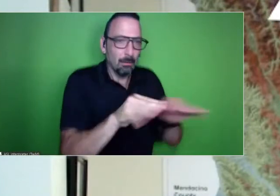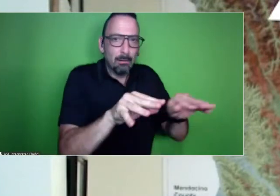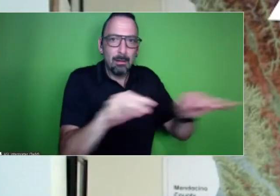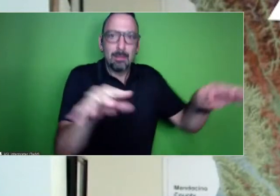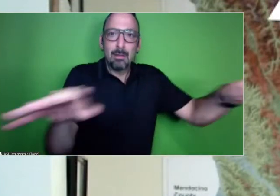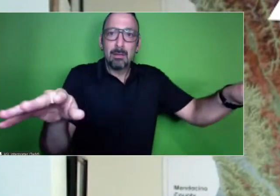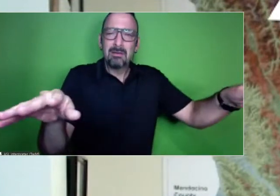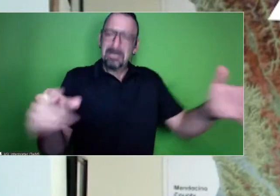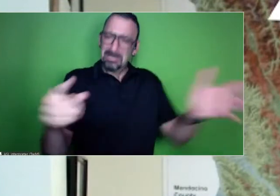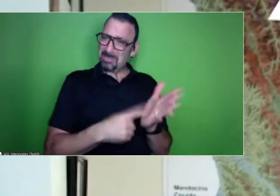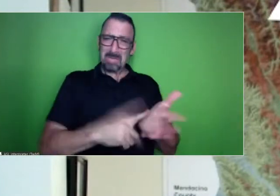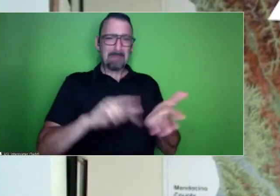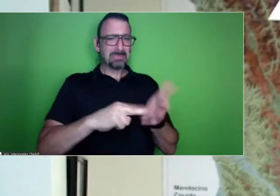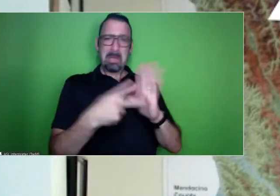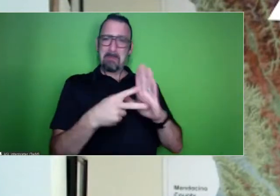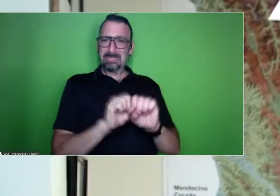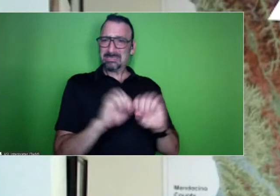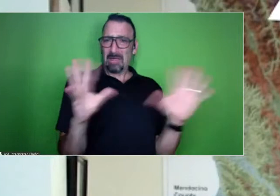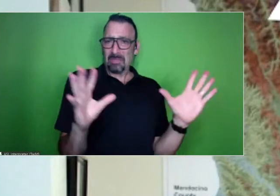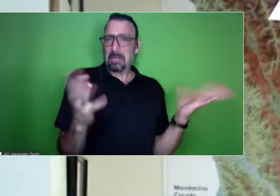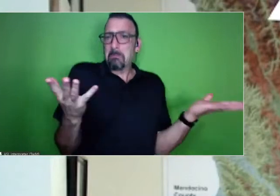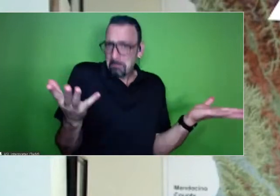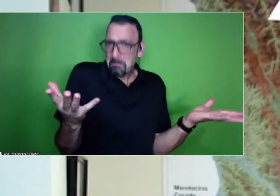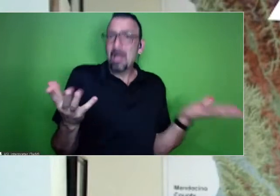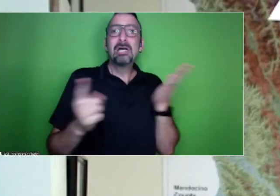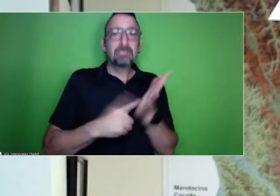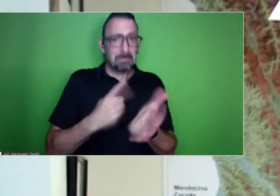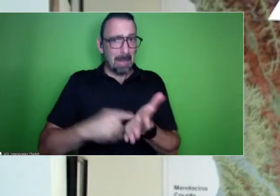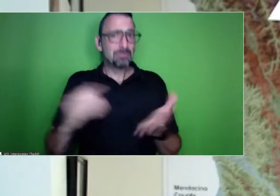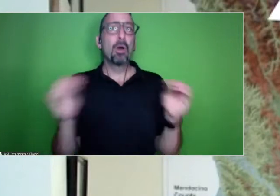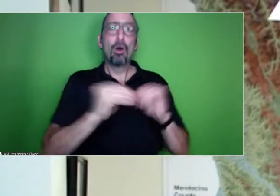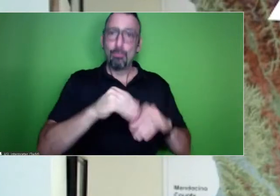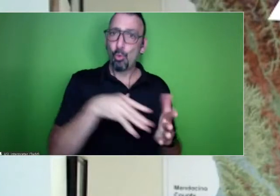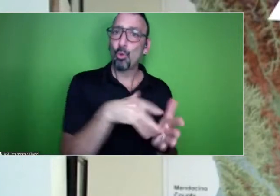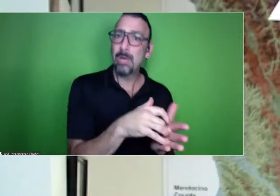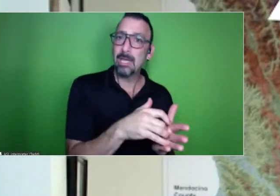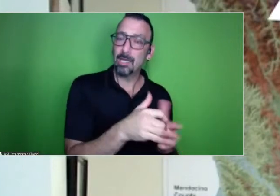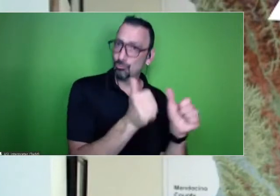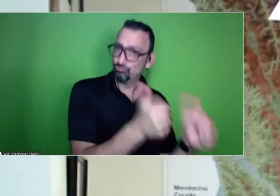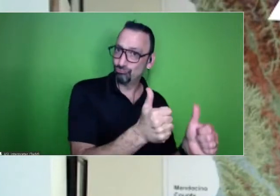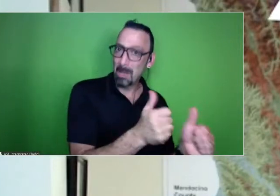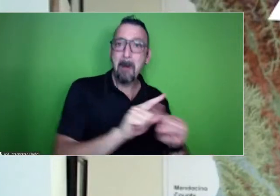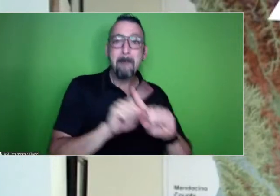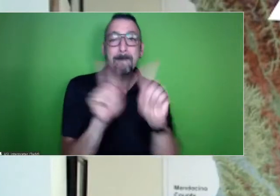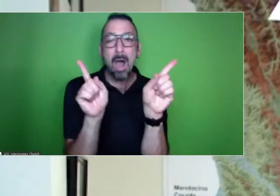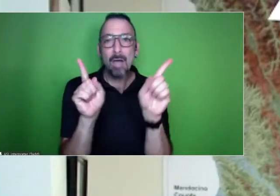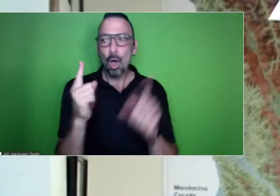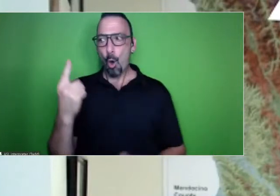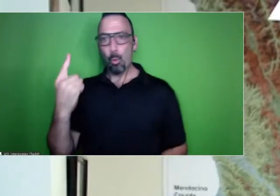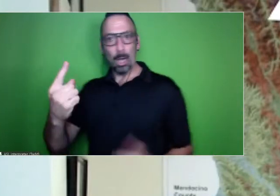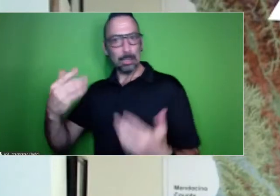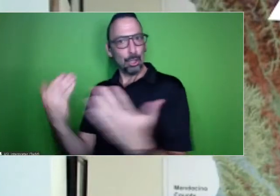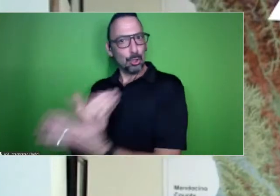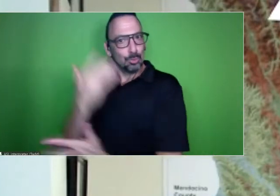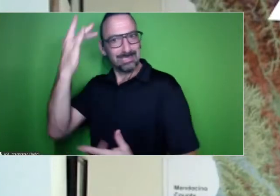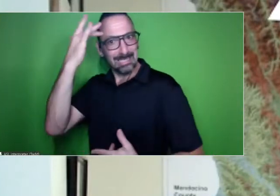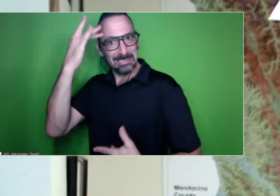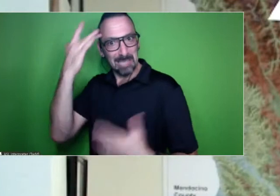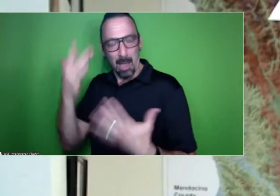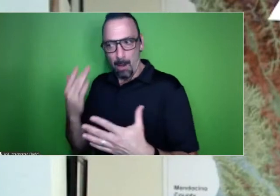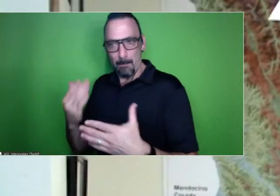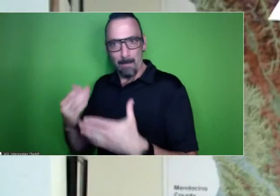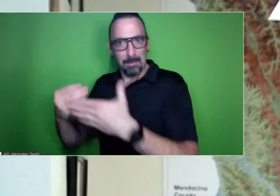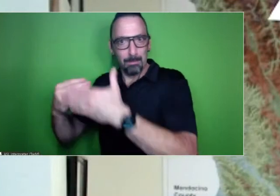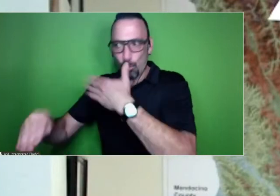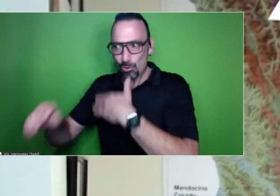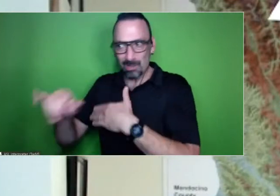less infective than the one we have now. But one may emerge that's much more